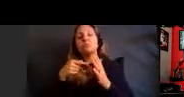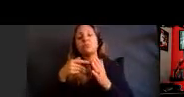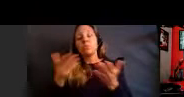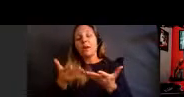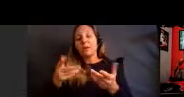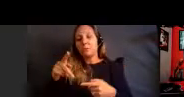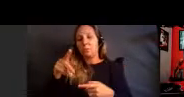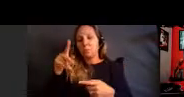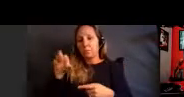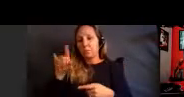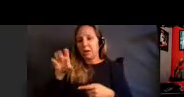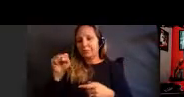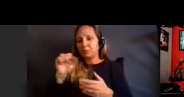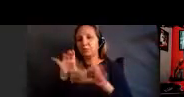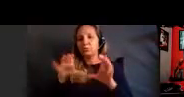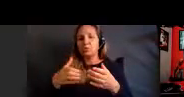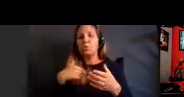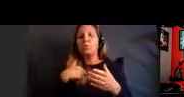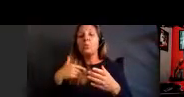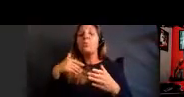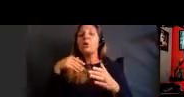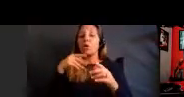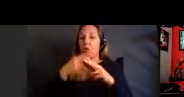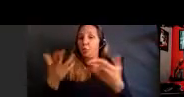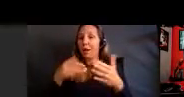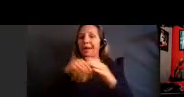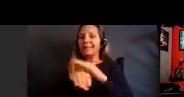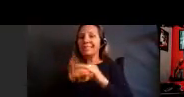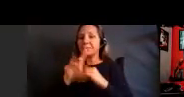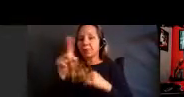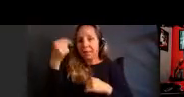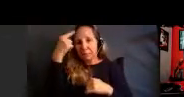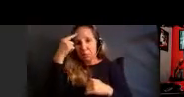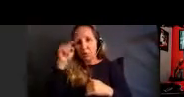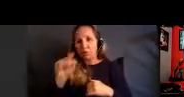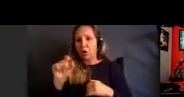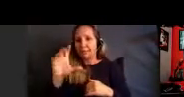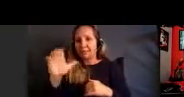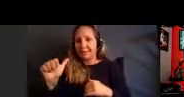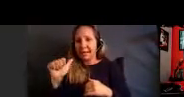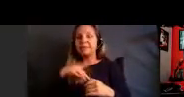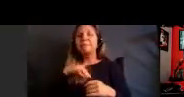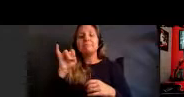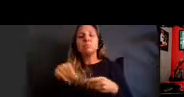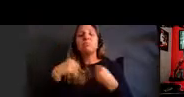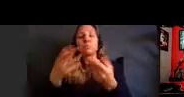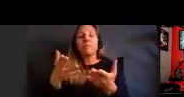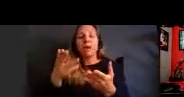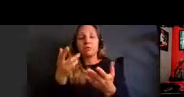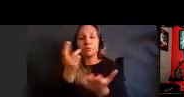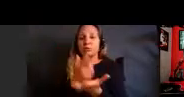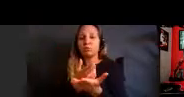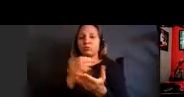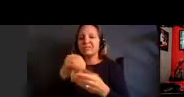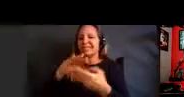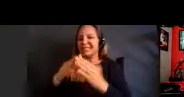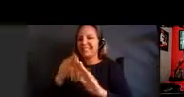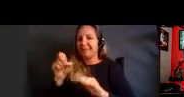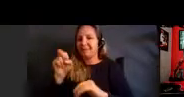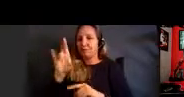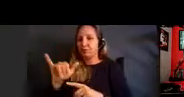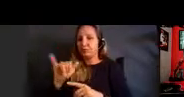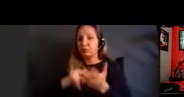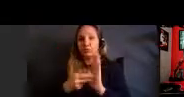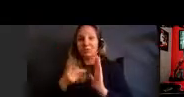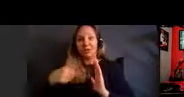is accessibleemployers.ca. I did provide these resources to the team at the City of Surrey, so they are available